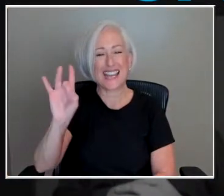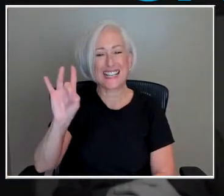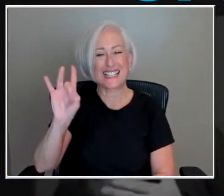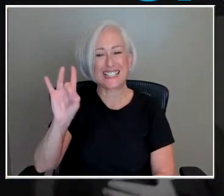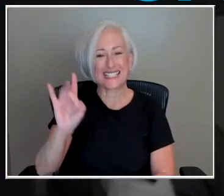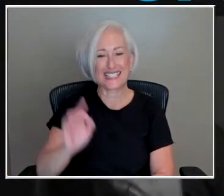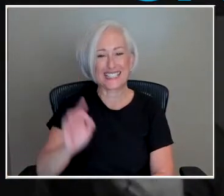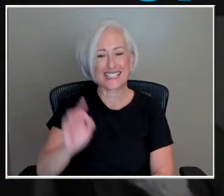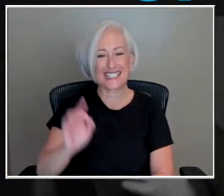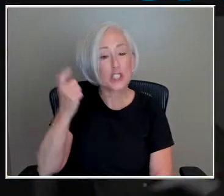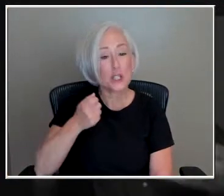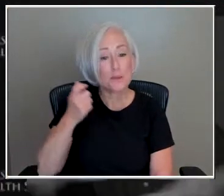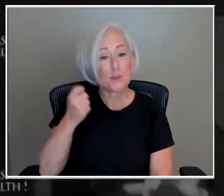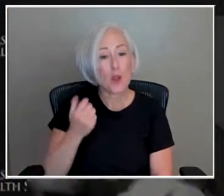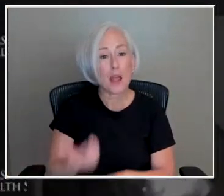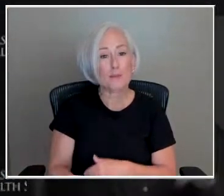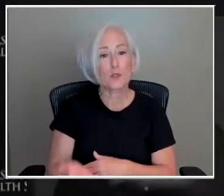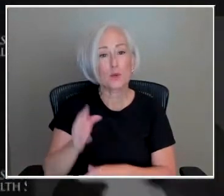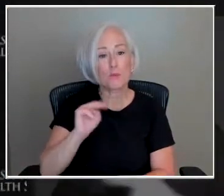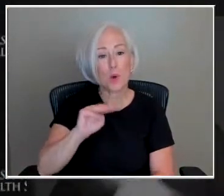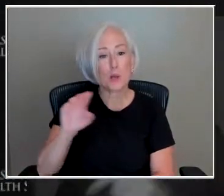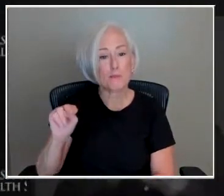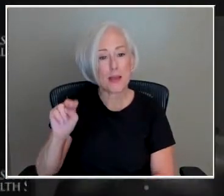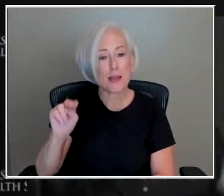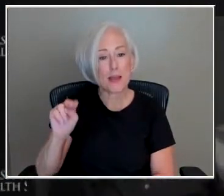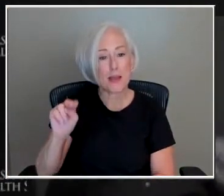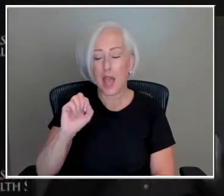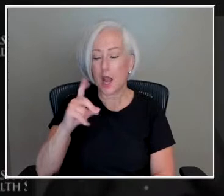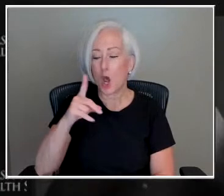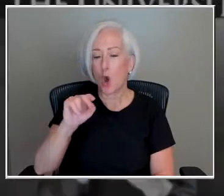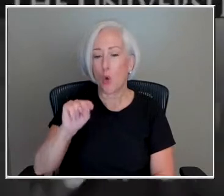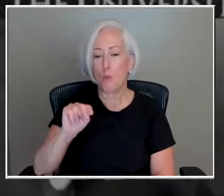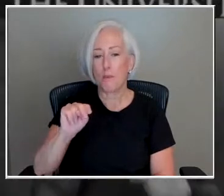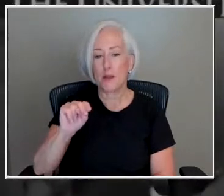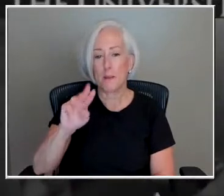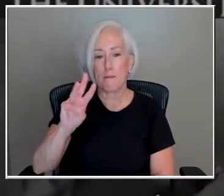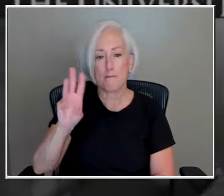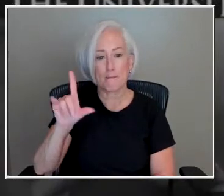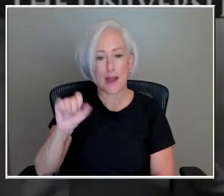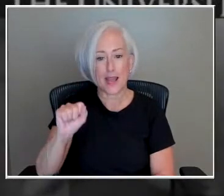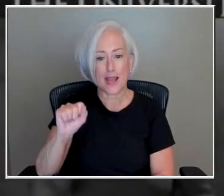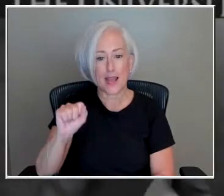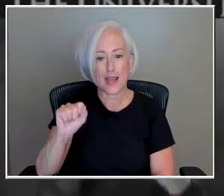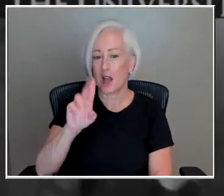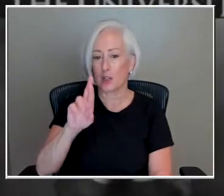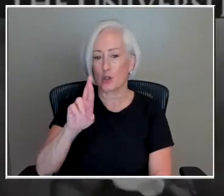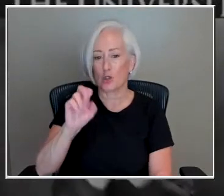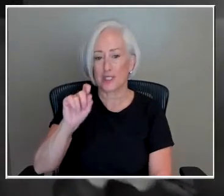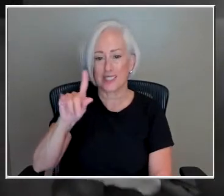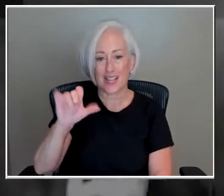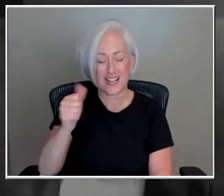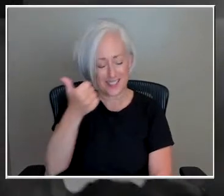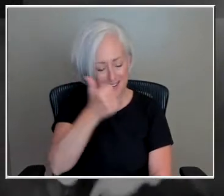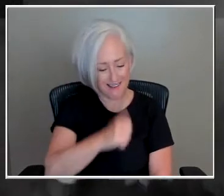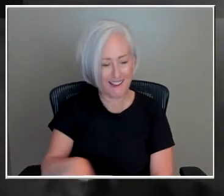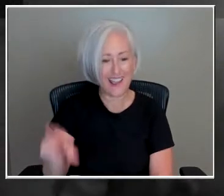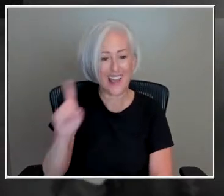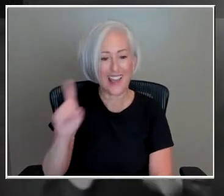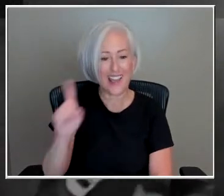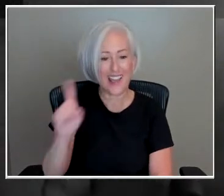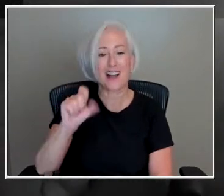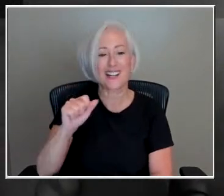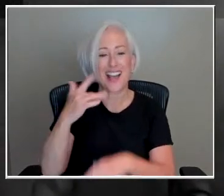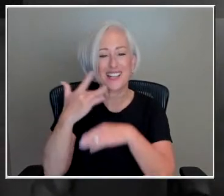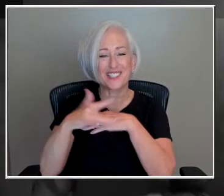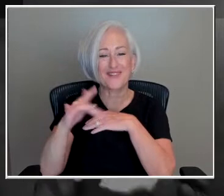Subscribe to our Morning Medical Update and Open Mics with Dr. Stein's podcast. Now, everywhere podcasts are available.